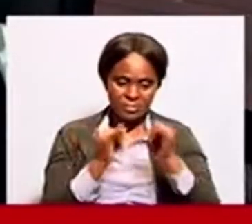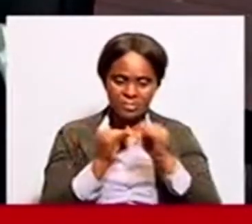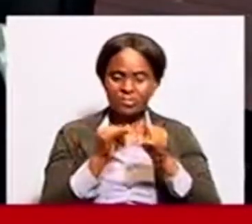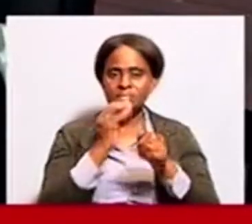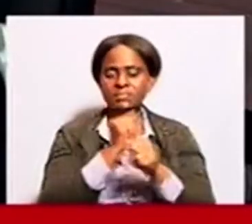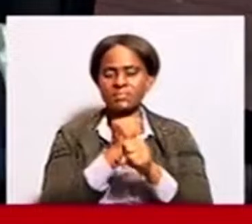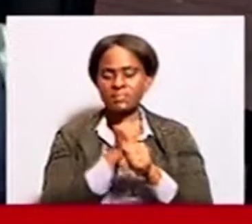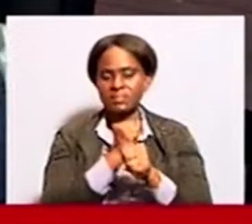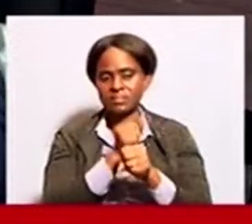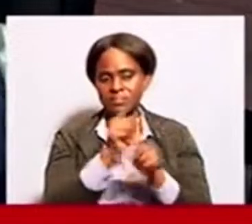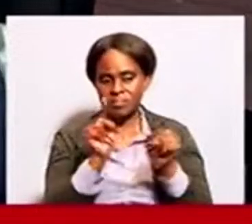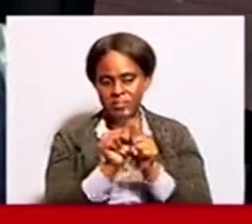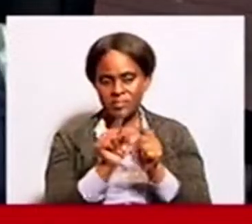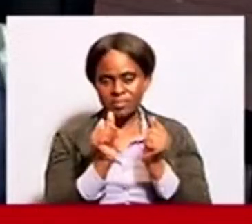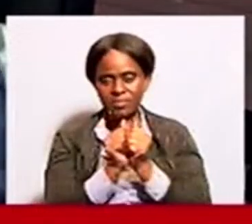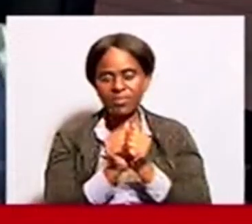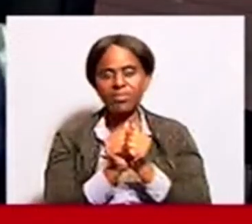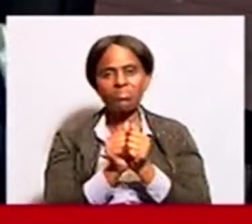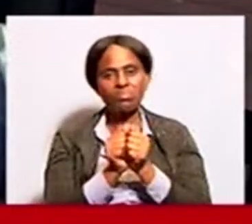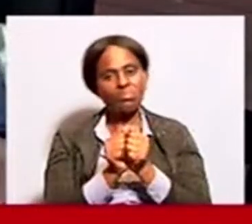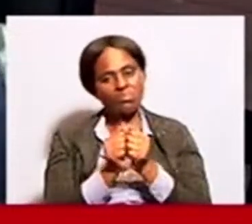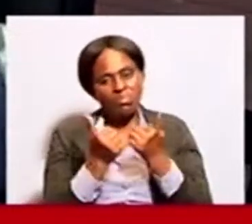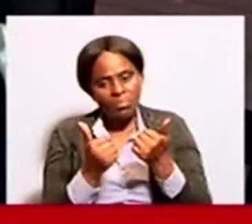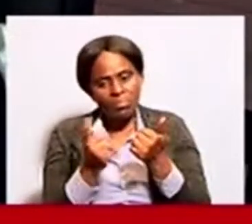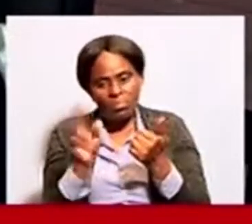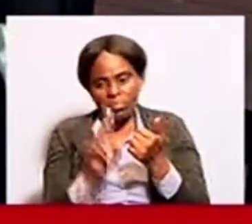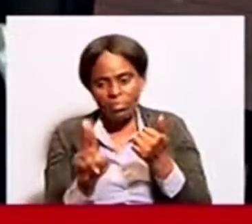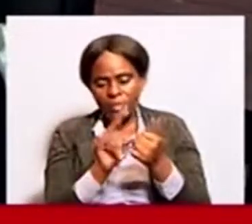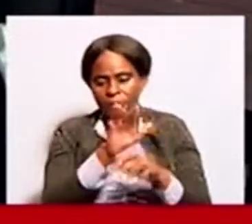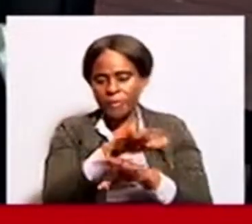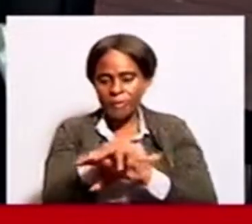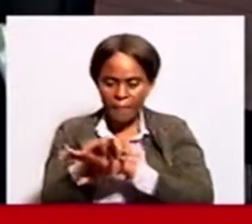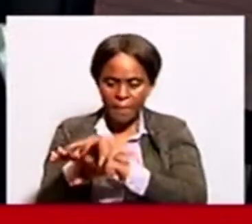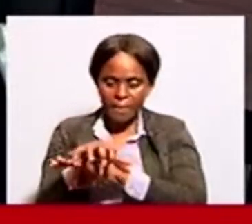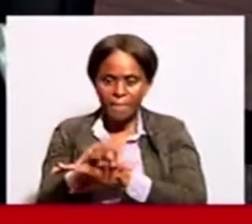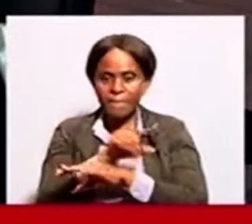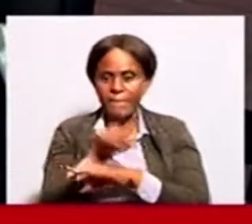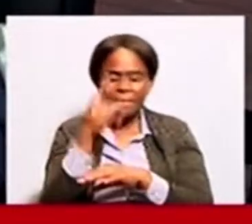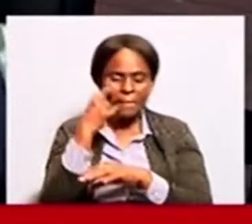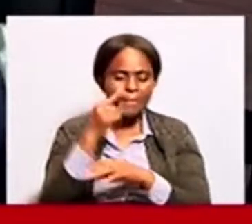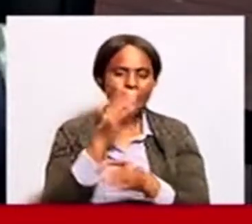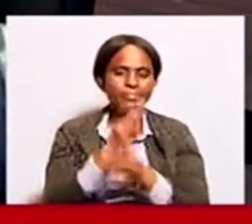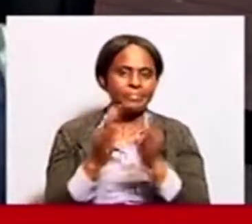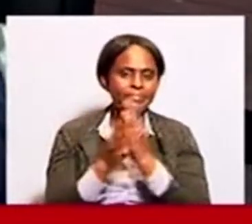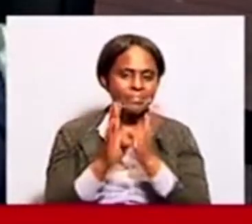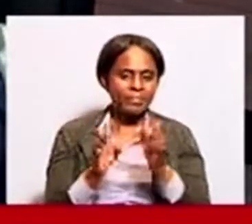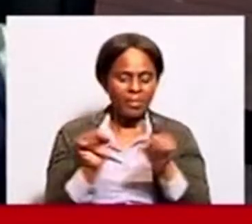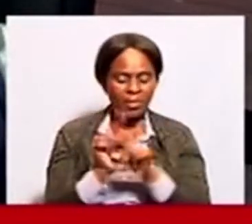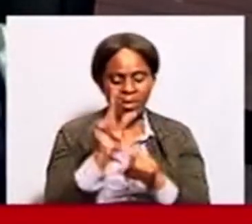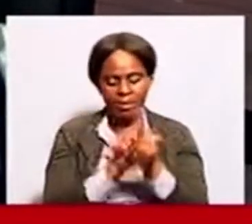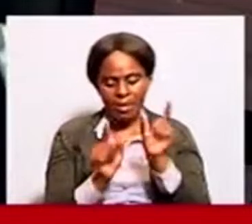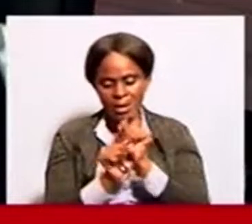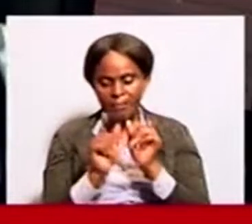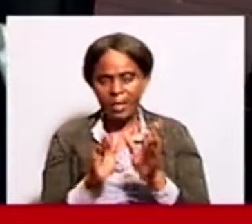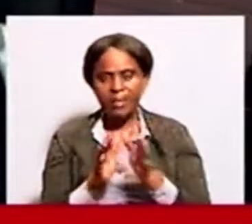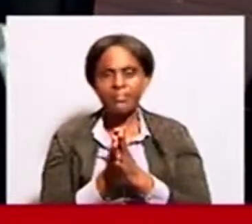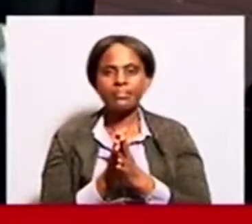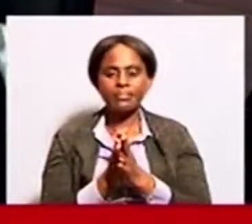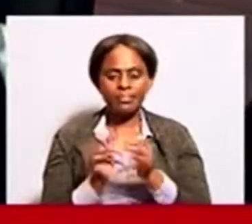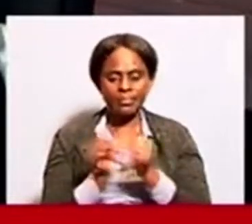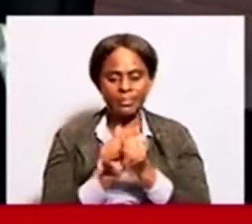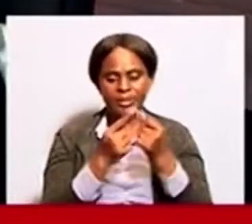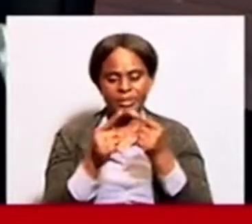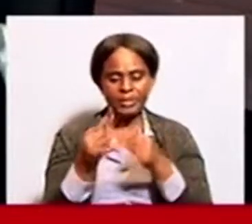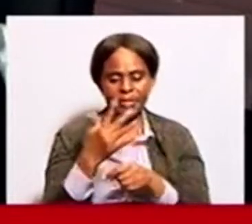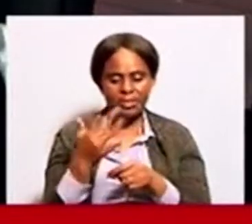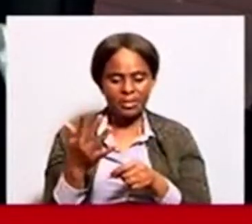works as well as consumables, because you are now using your grader, consumables for graders and labor and so on and